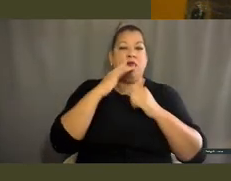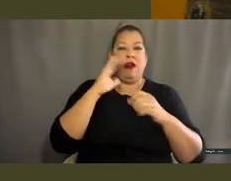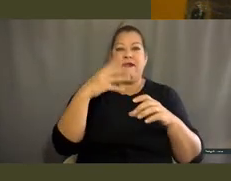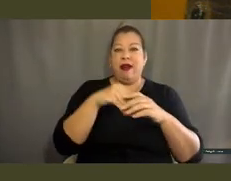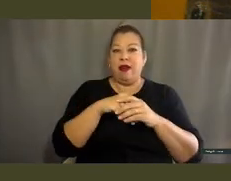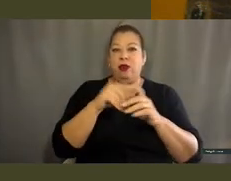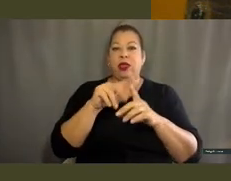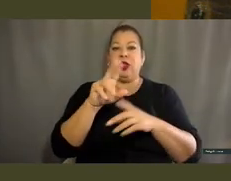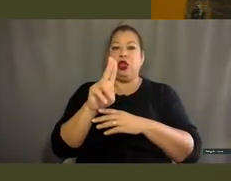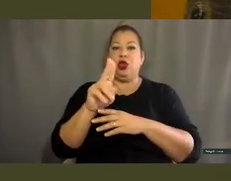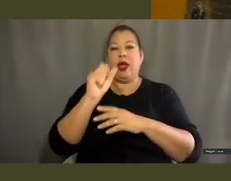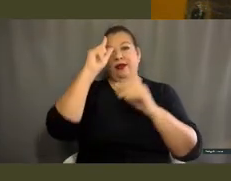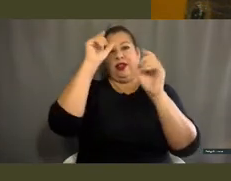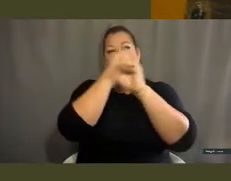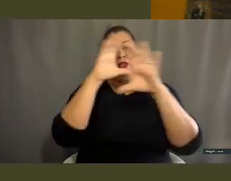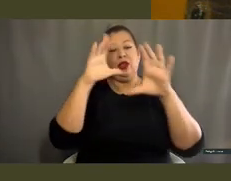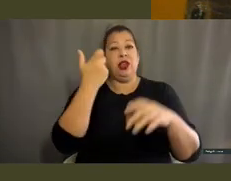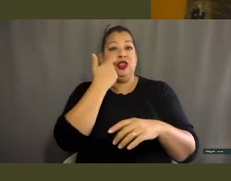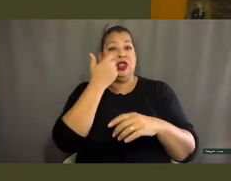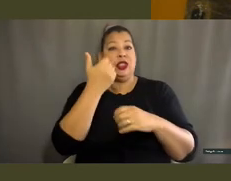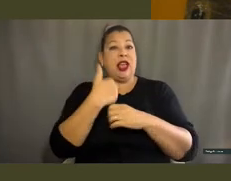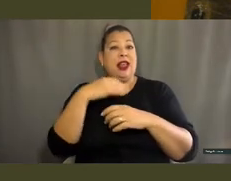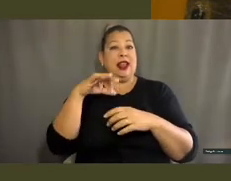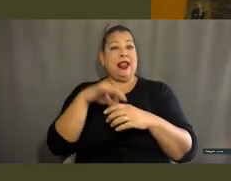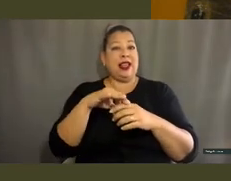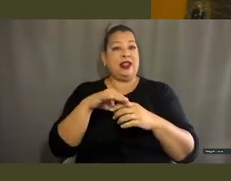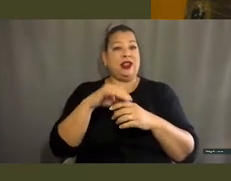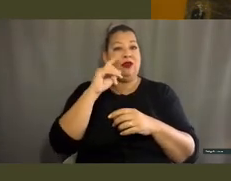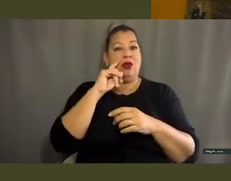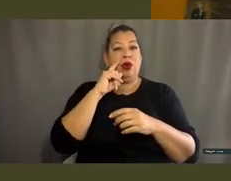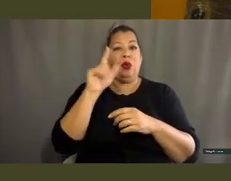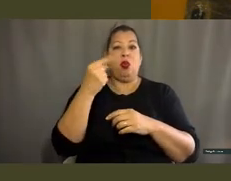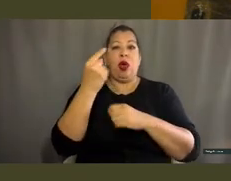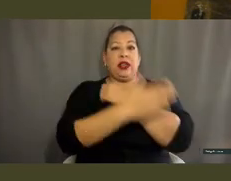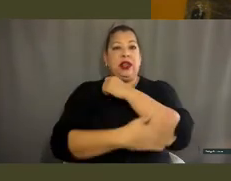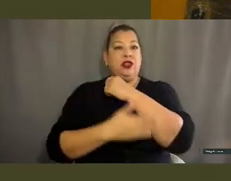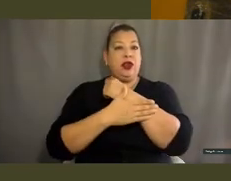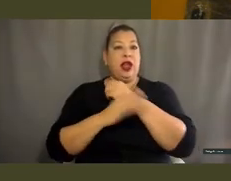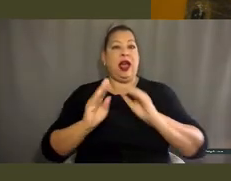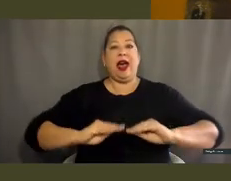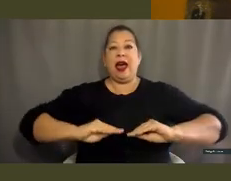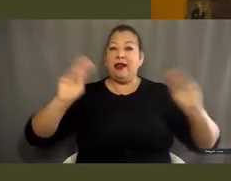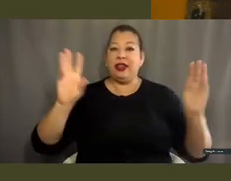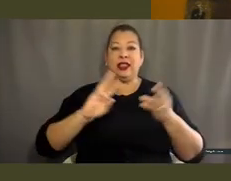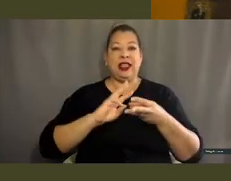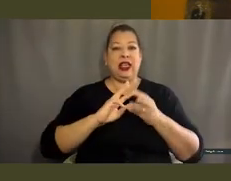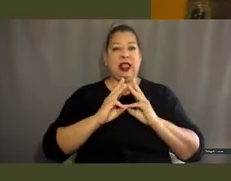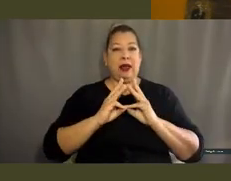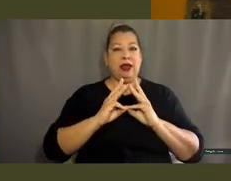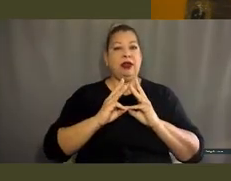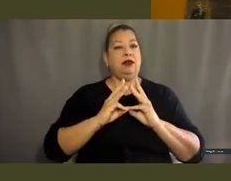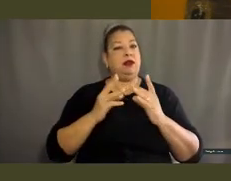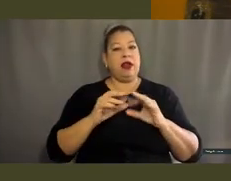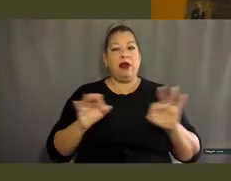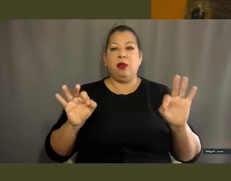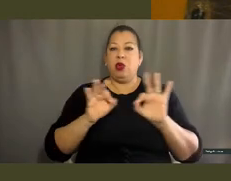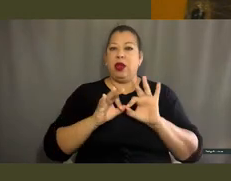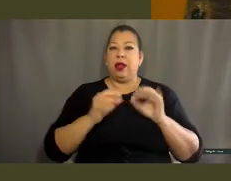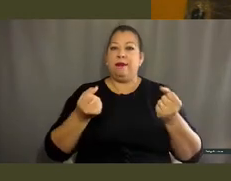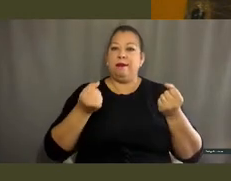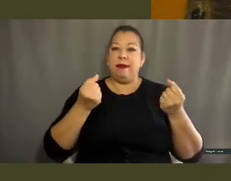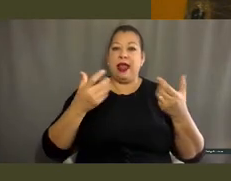yesterday for the whole country, of course. And you can really see climate is becoming an issue. many of them have climate committees now at the